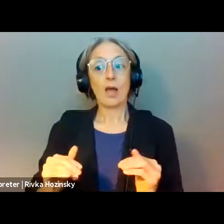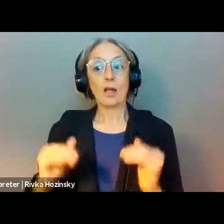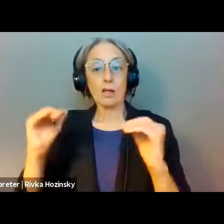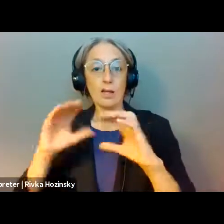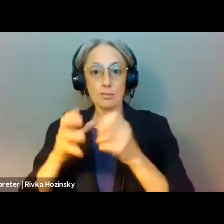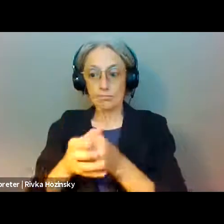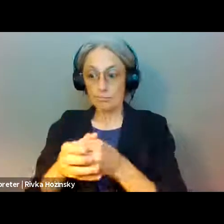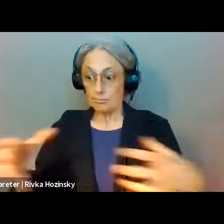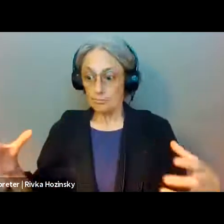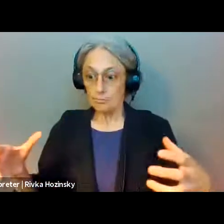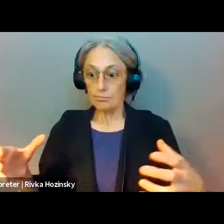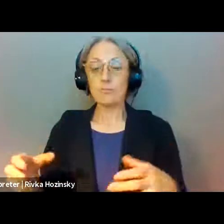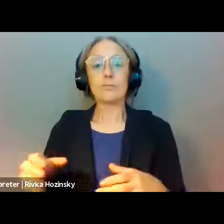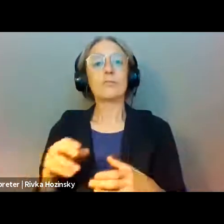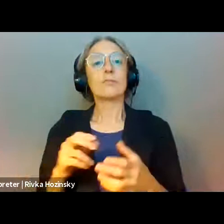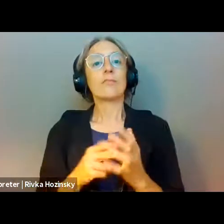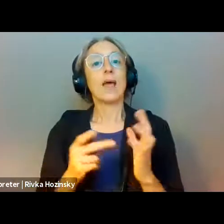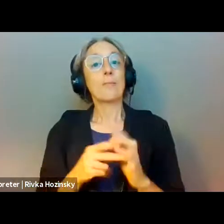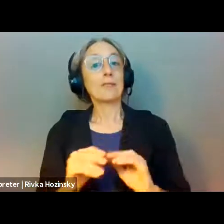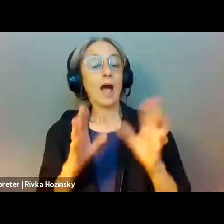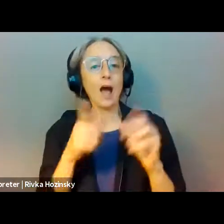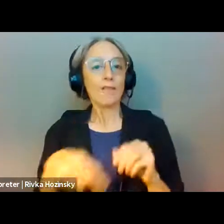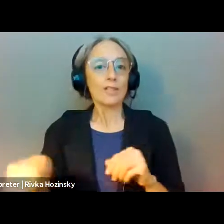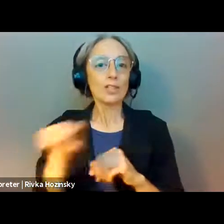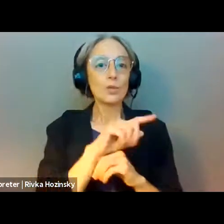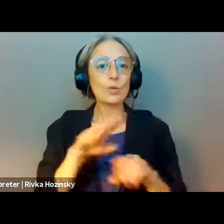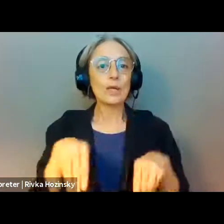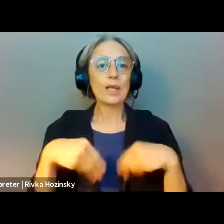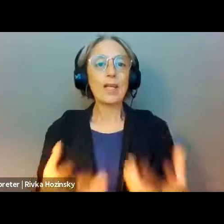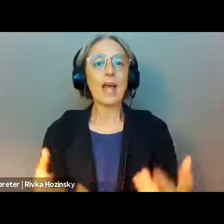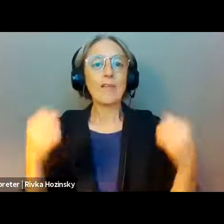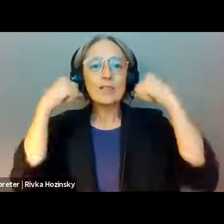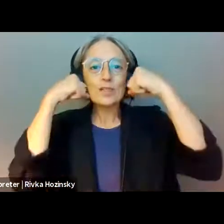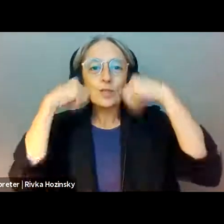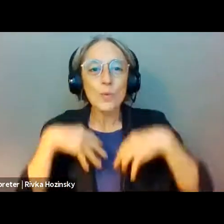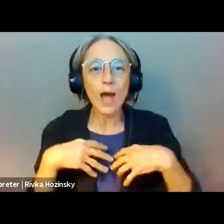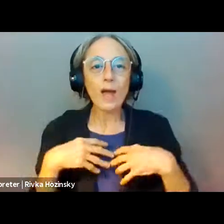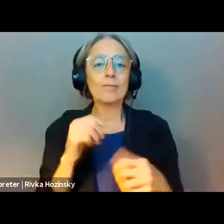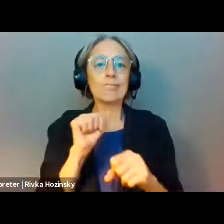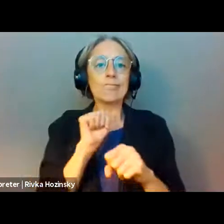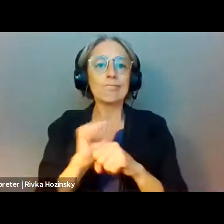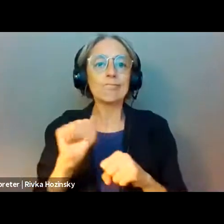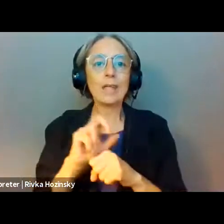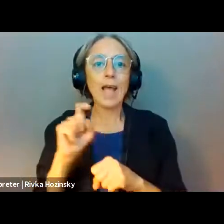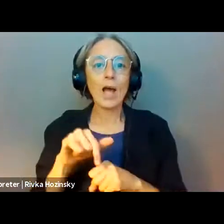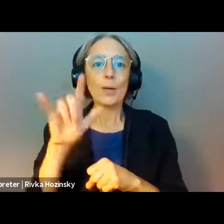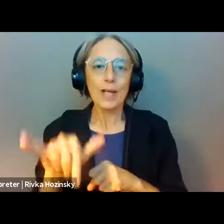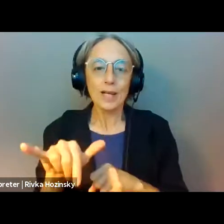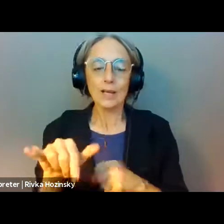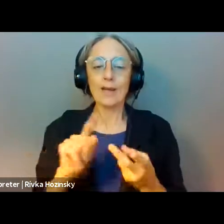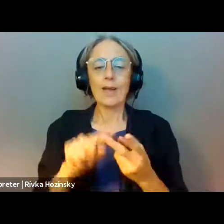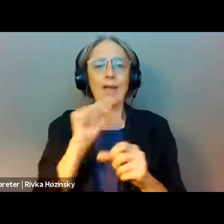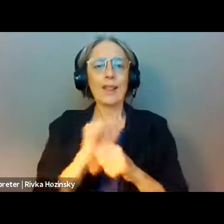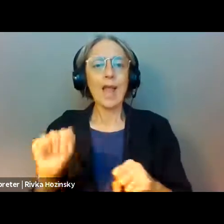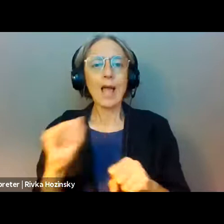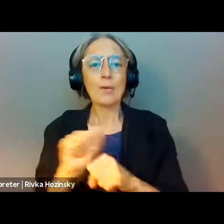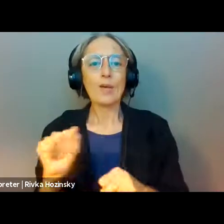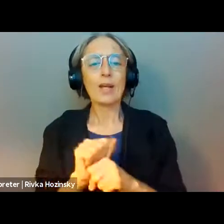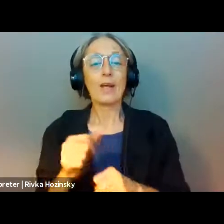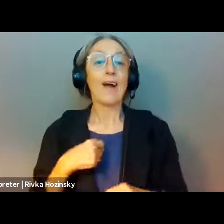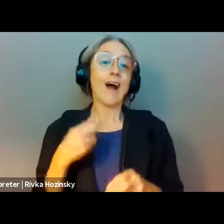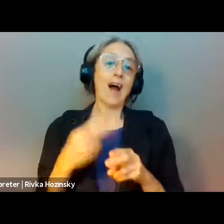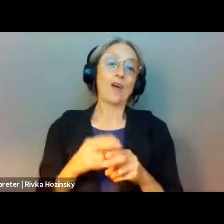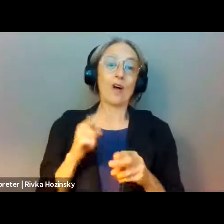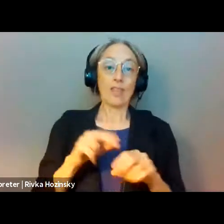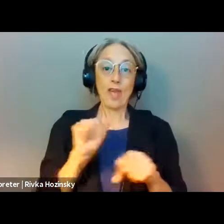organizing, your sweat equity, and your laboring in what I would call radical love. Being